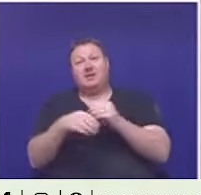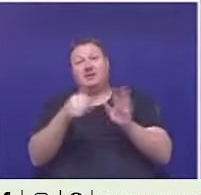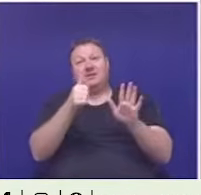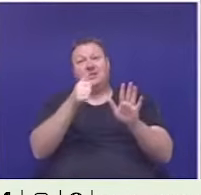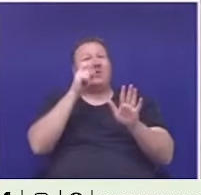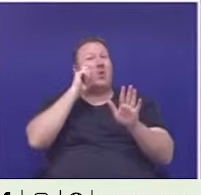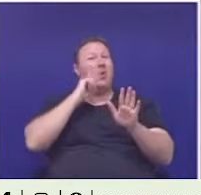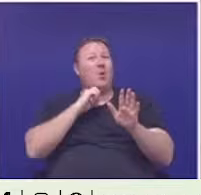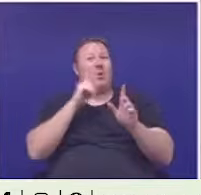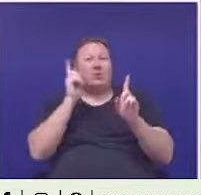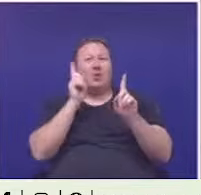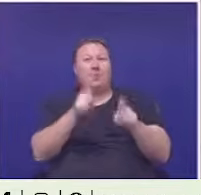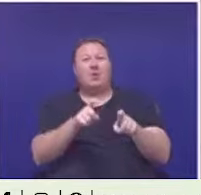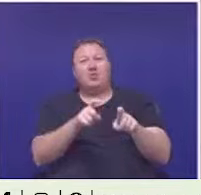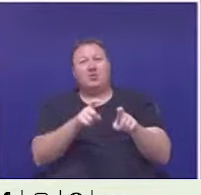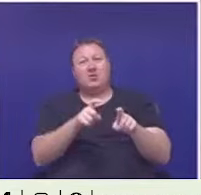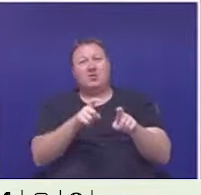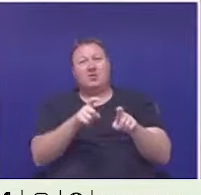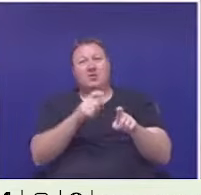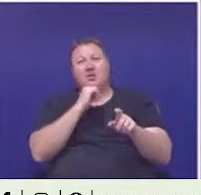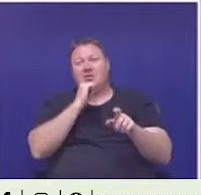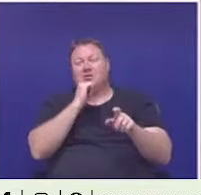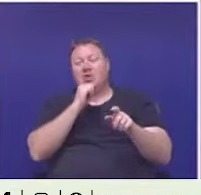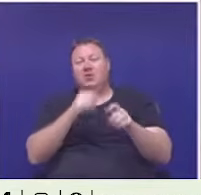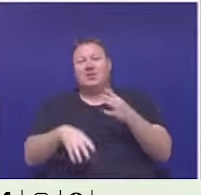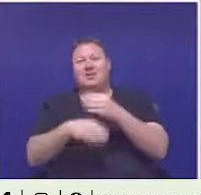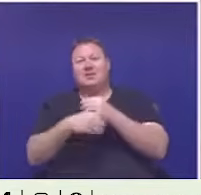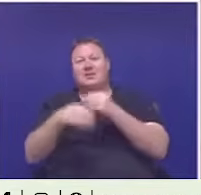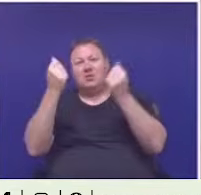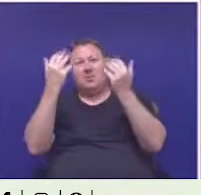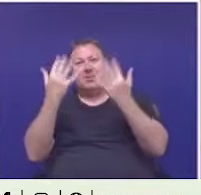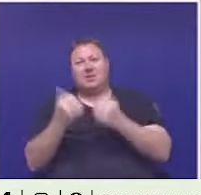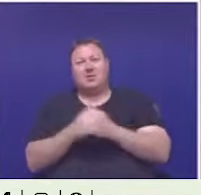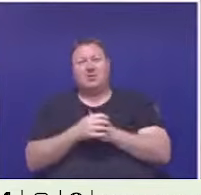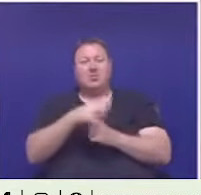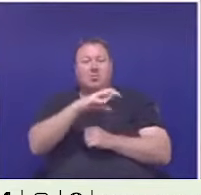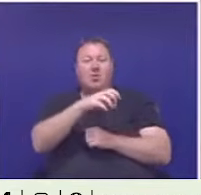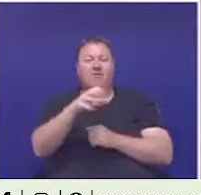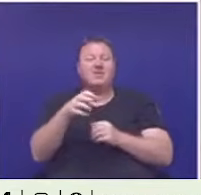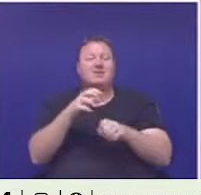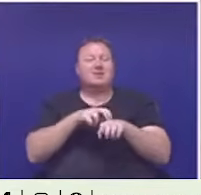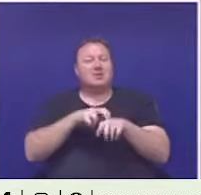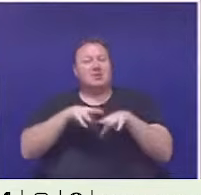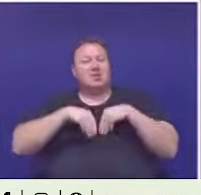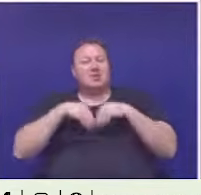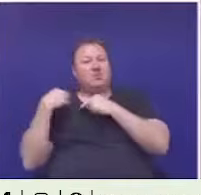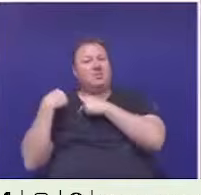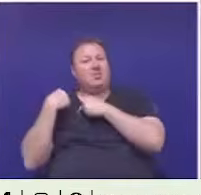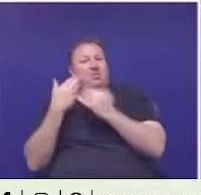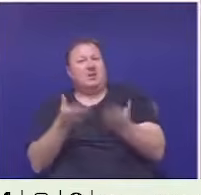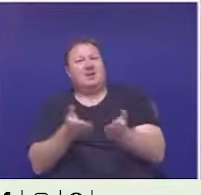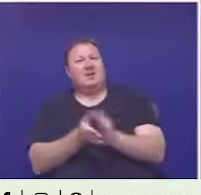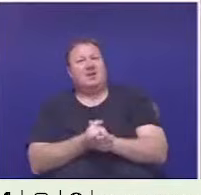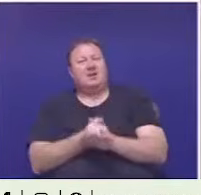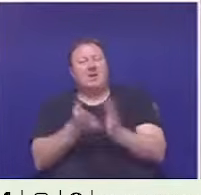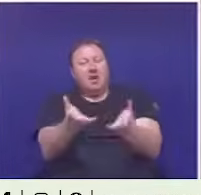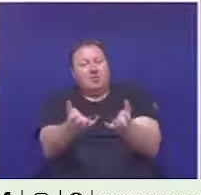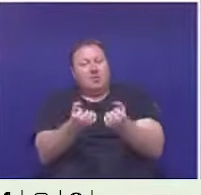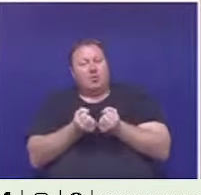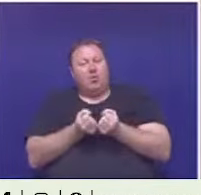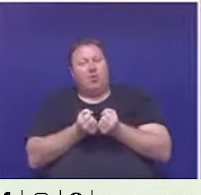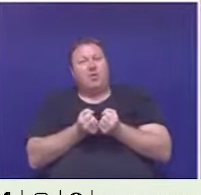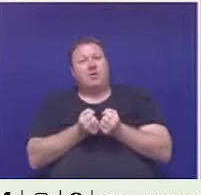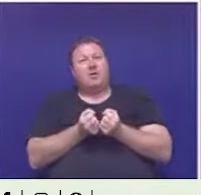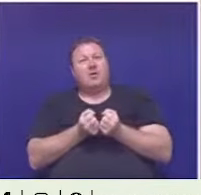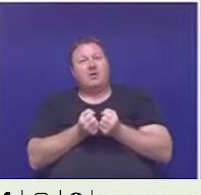as being compulsory without additional budgeting. Provinces now have to take that on and they have to absorb that. When we